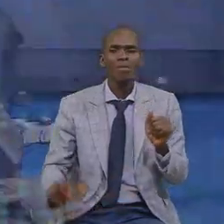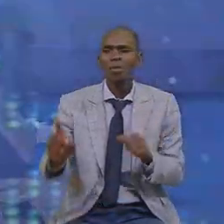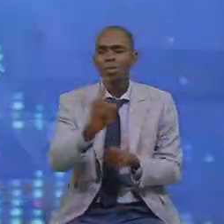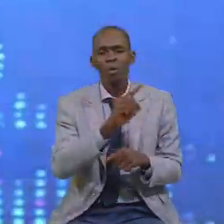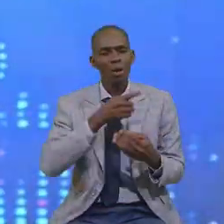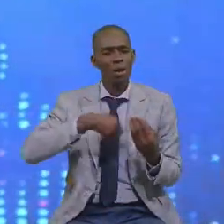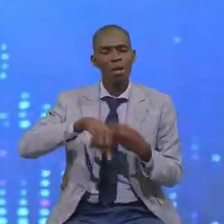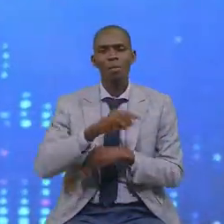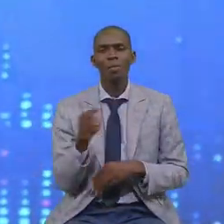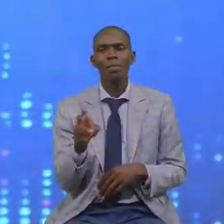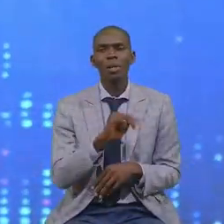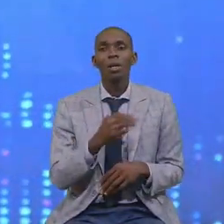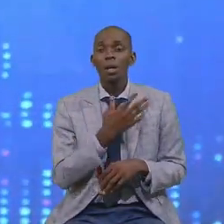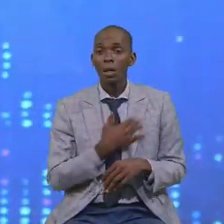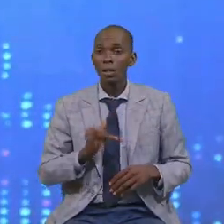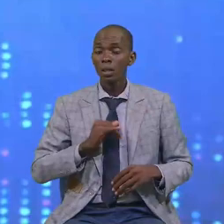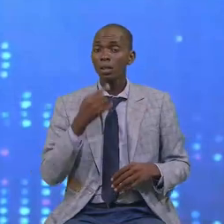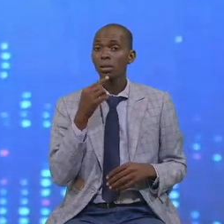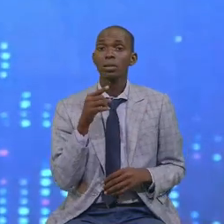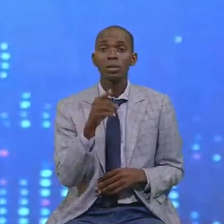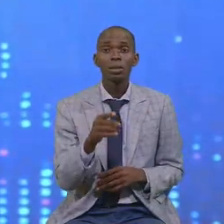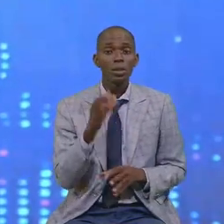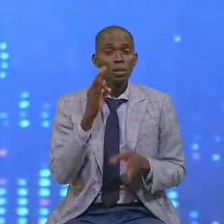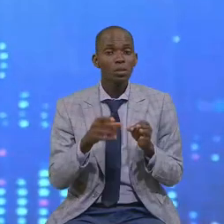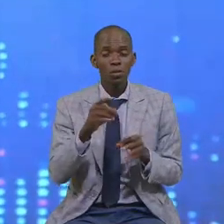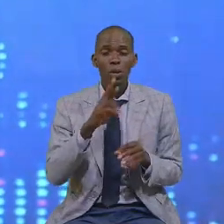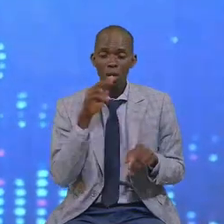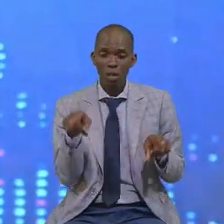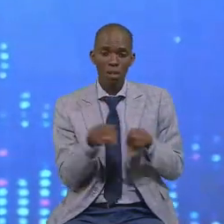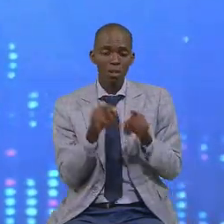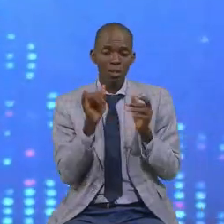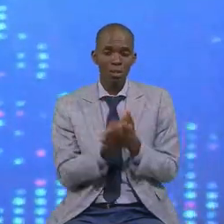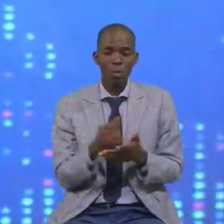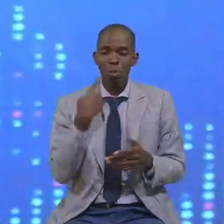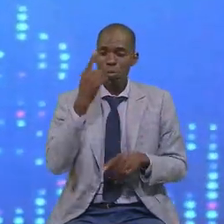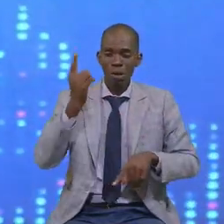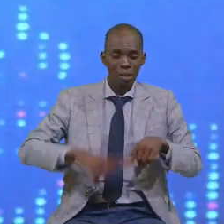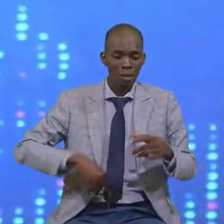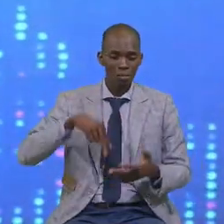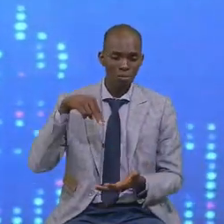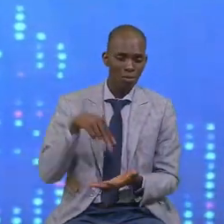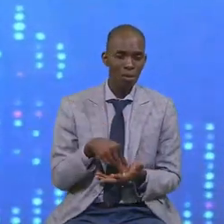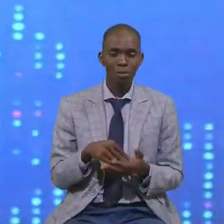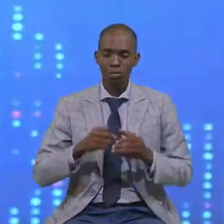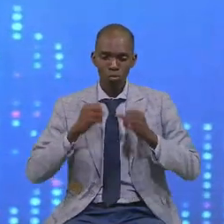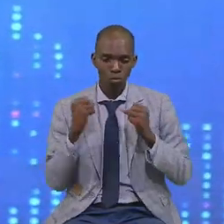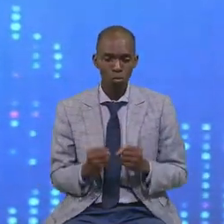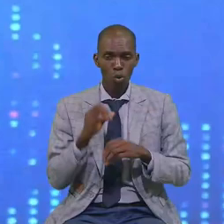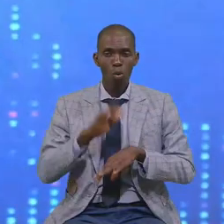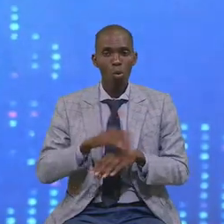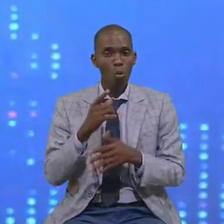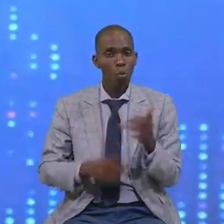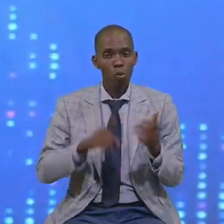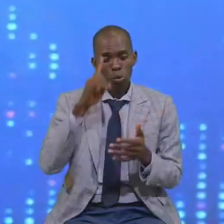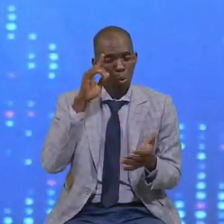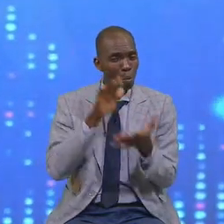them. And I tell you, if you're a compromiser, if you cannot stand on your two feet, you don't have a mind